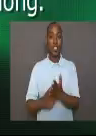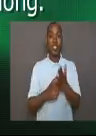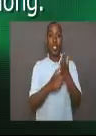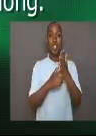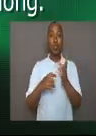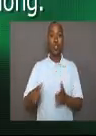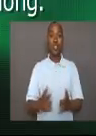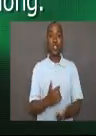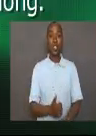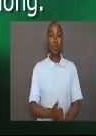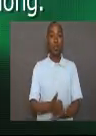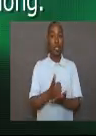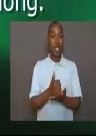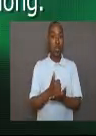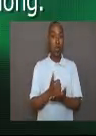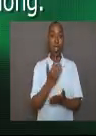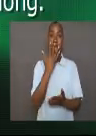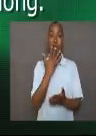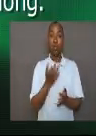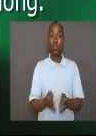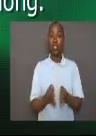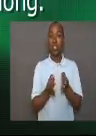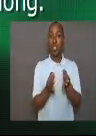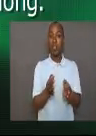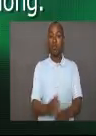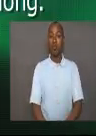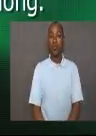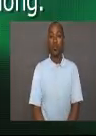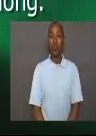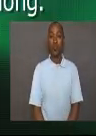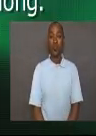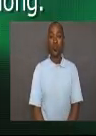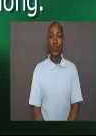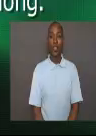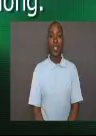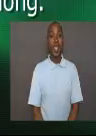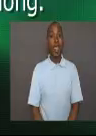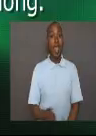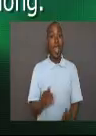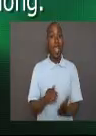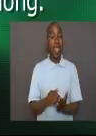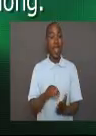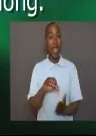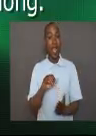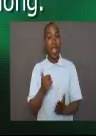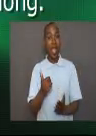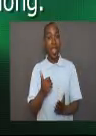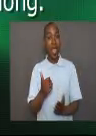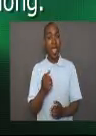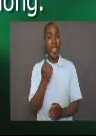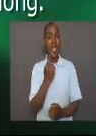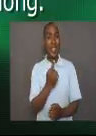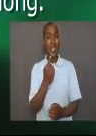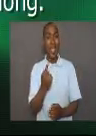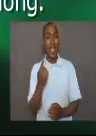along which blood travels. They are adapted to carry out